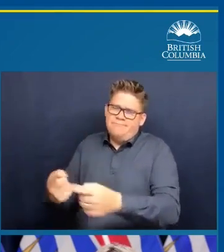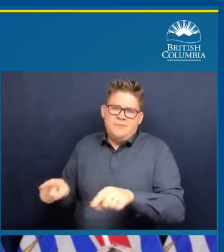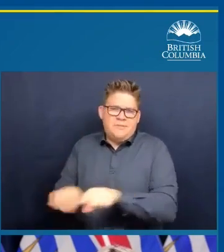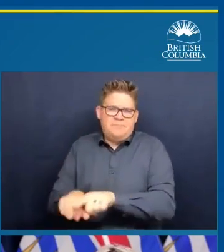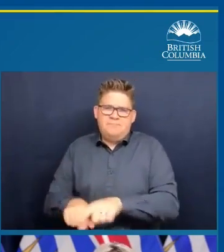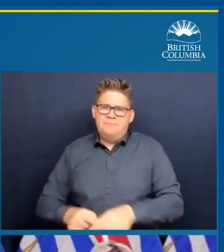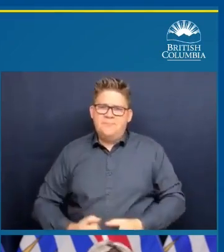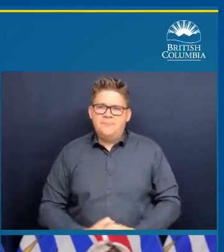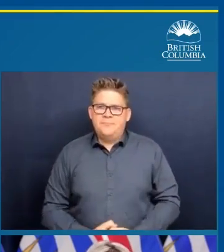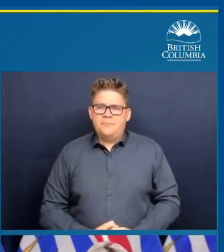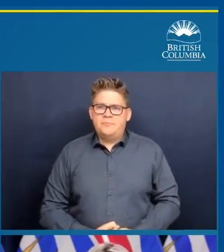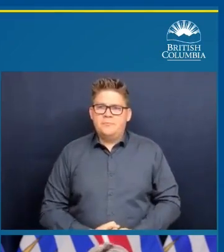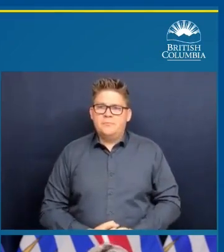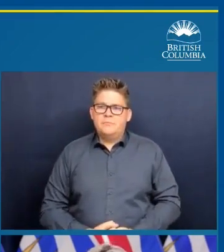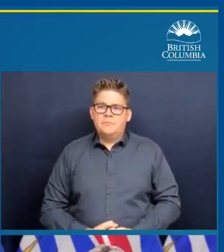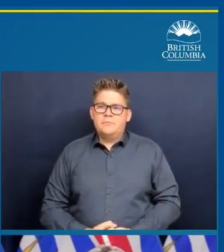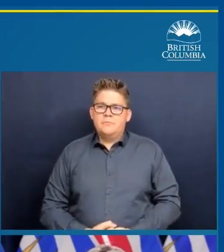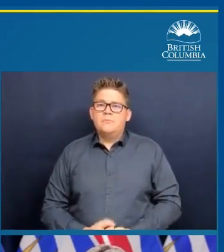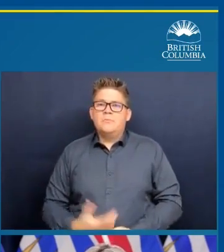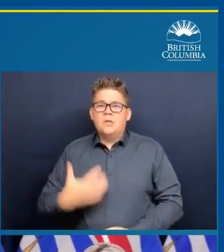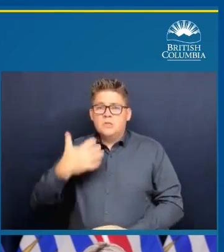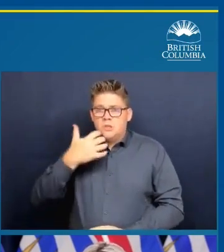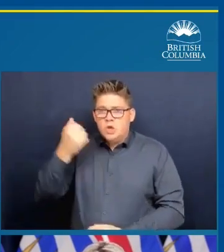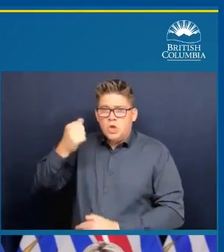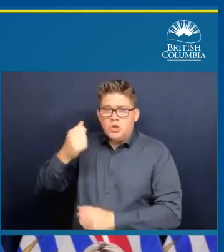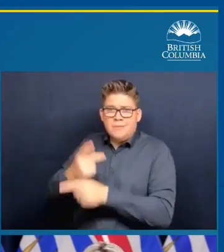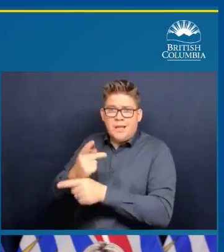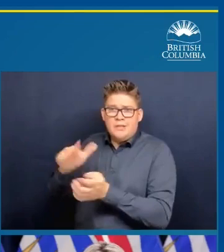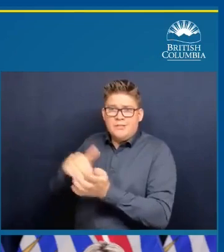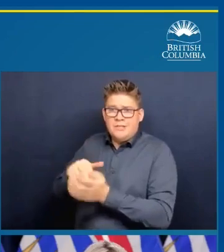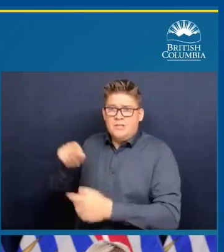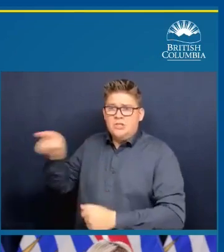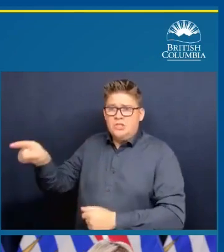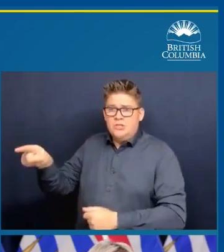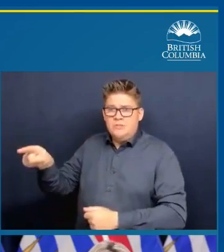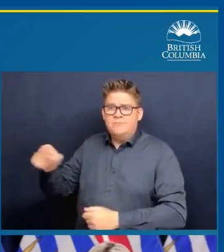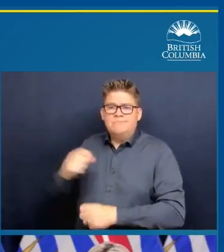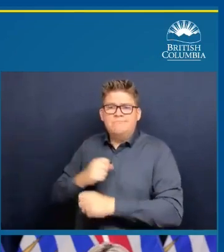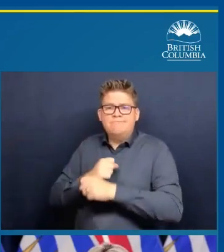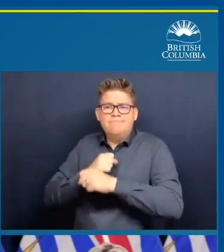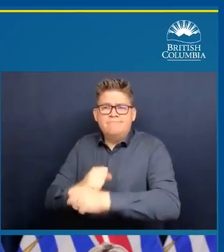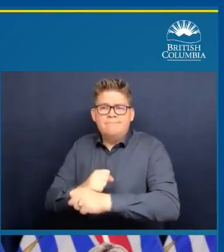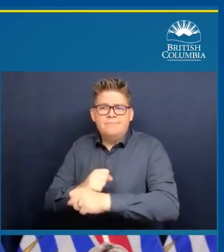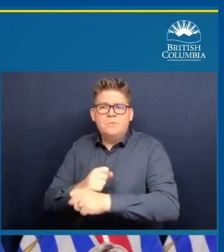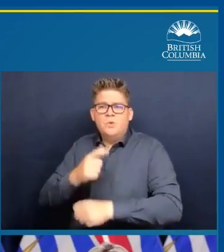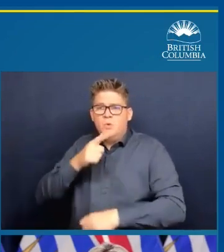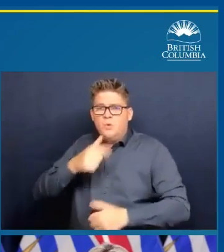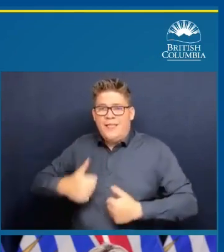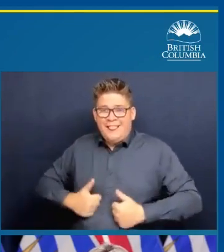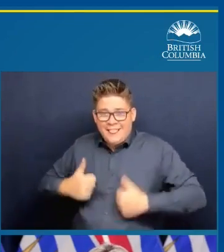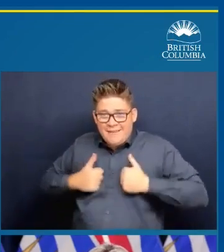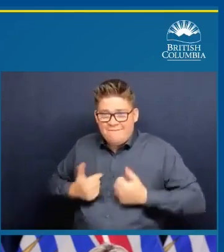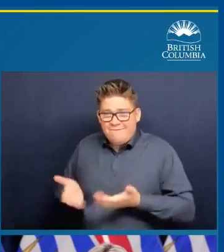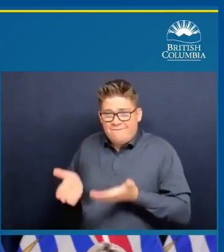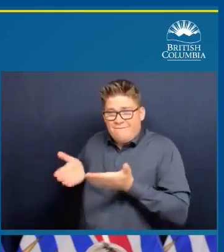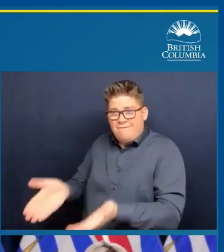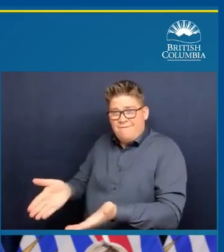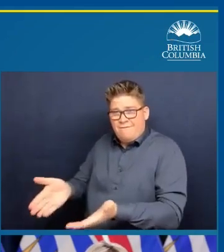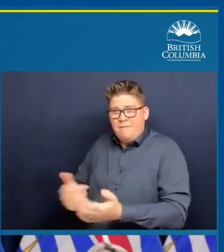in long-term care are including that residents are protected through testing and ensuring visitors are also vaccinated.